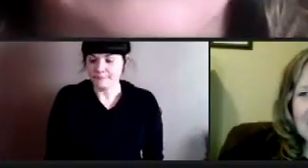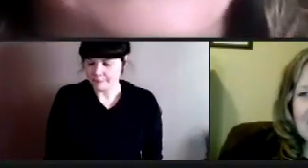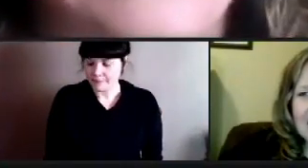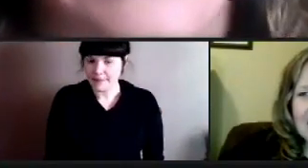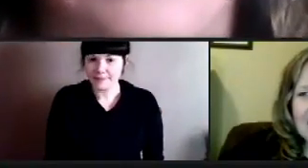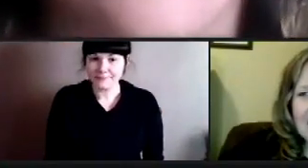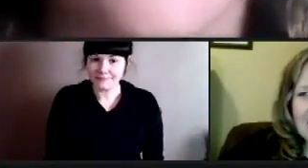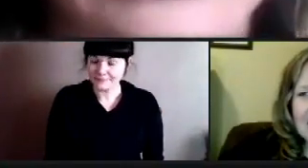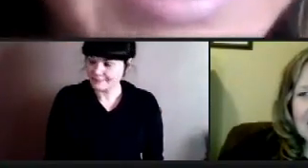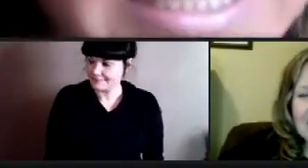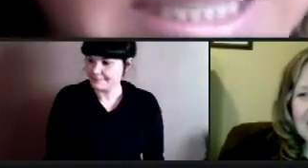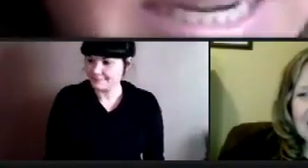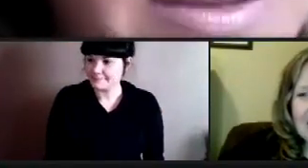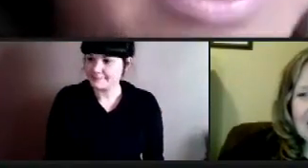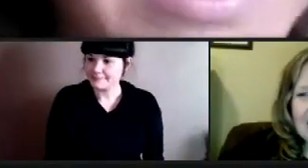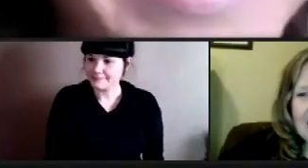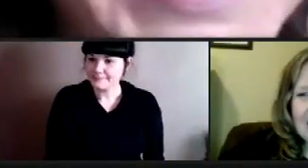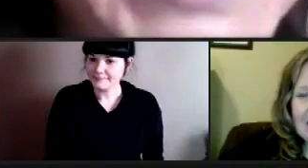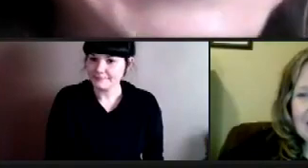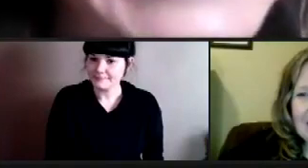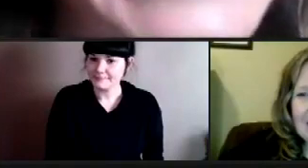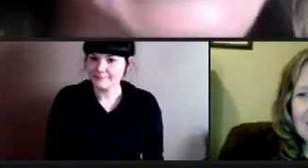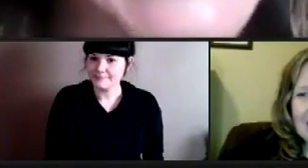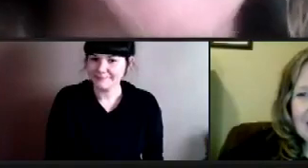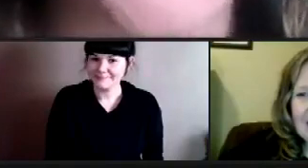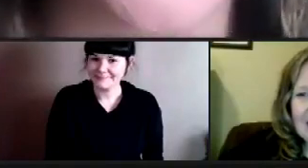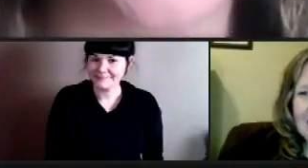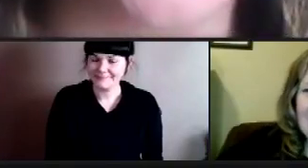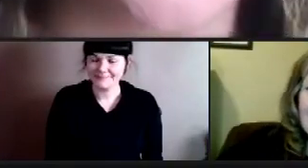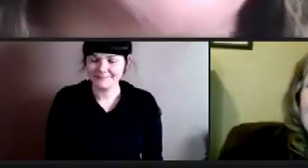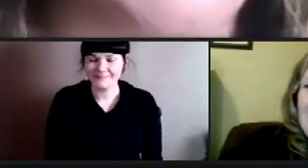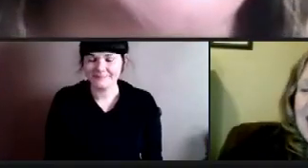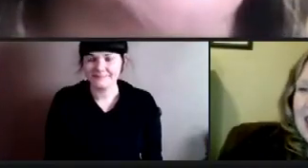Ofelia Martínez y Cristina Ruiz Mason. Gracias.